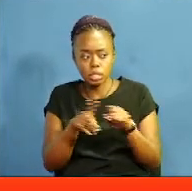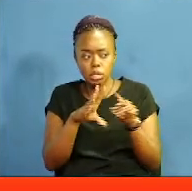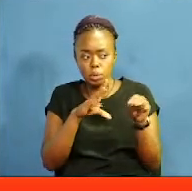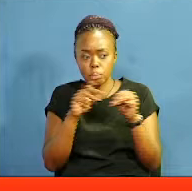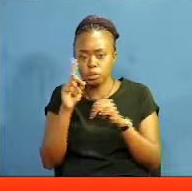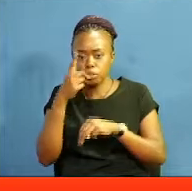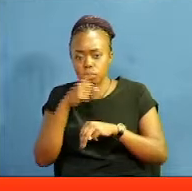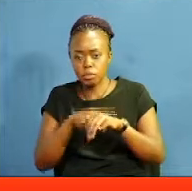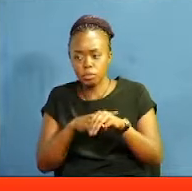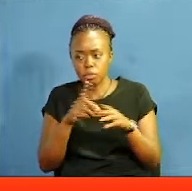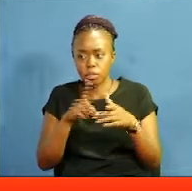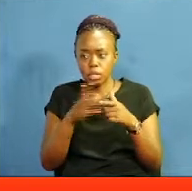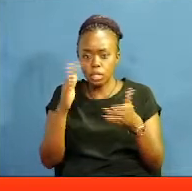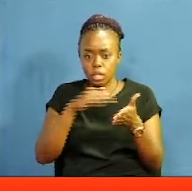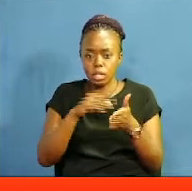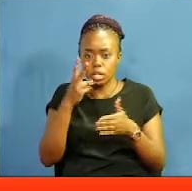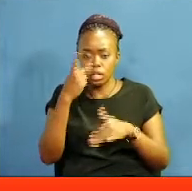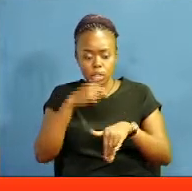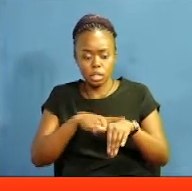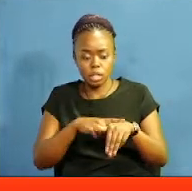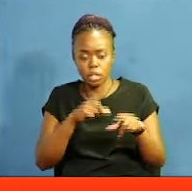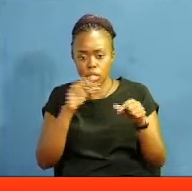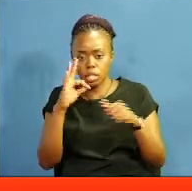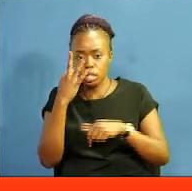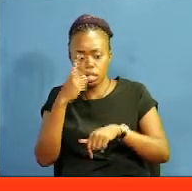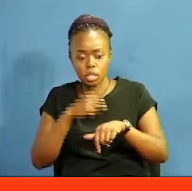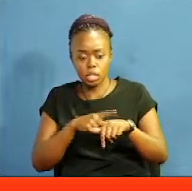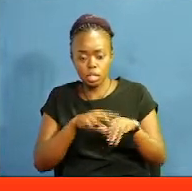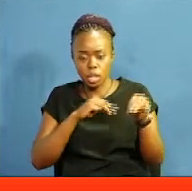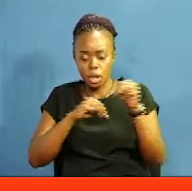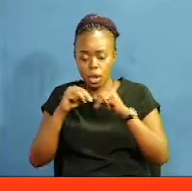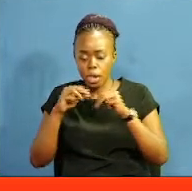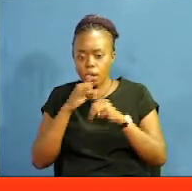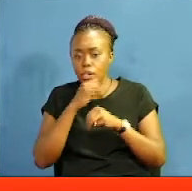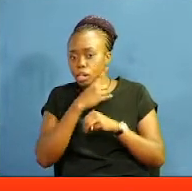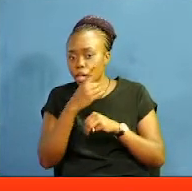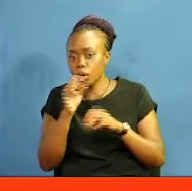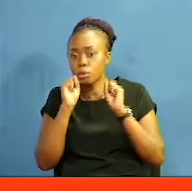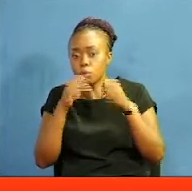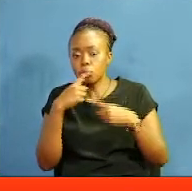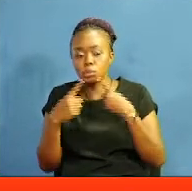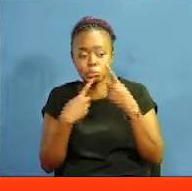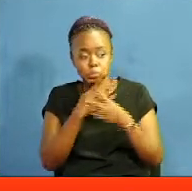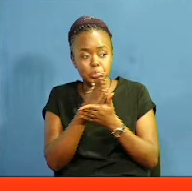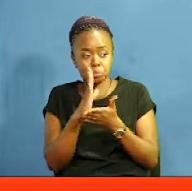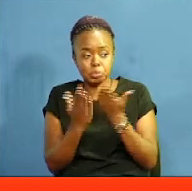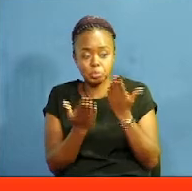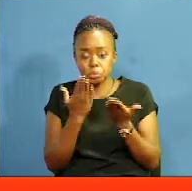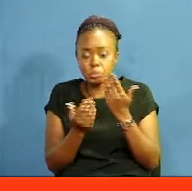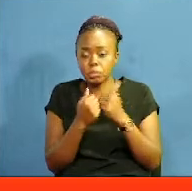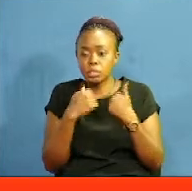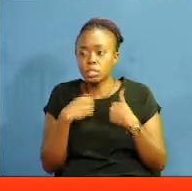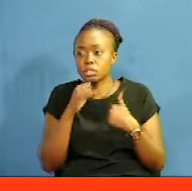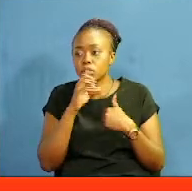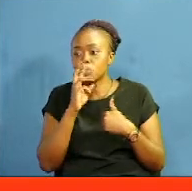left the first time, they left the second time, and they left the third time. Leaving, this should tell you something, that maybe it